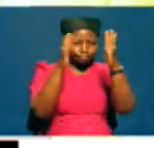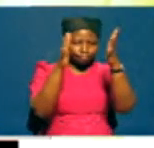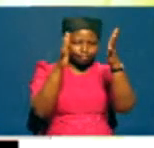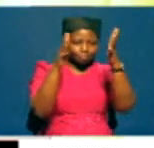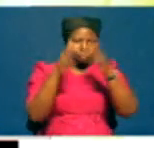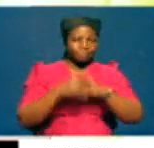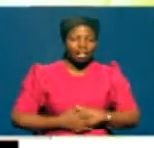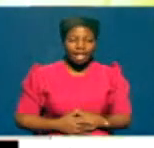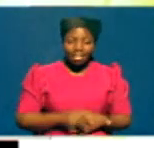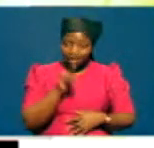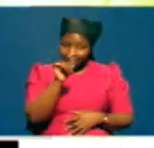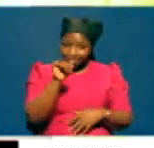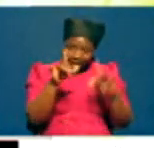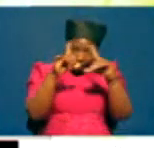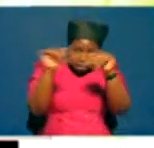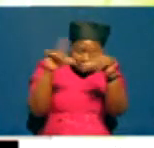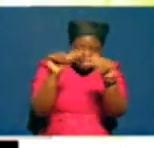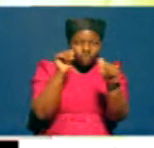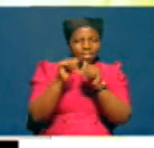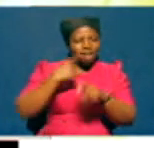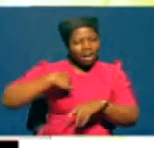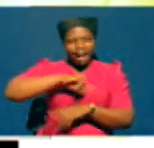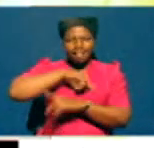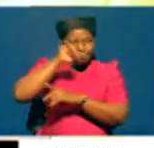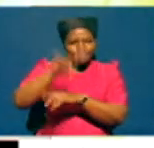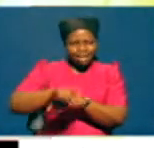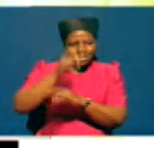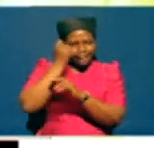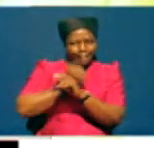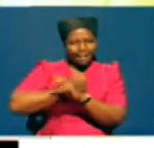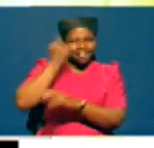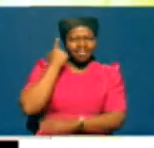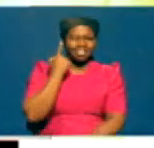This is the message that we need to drive home.